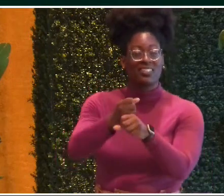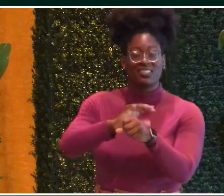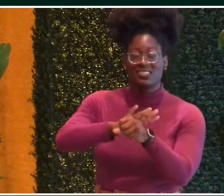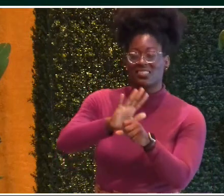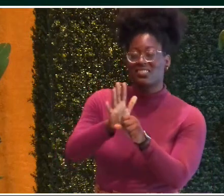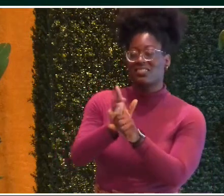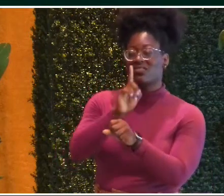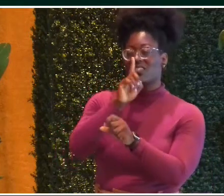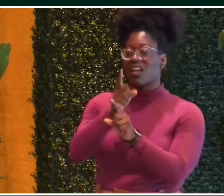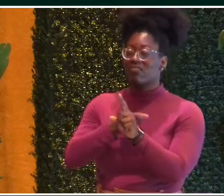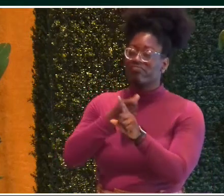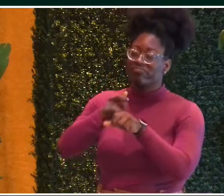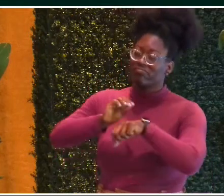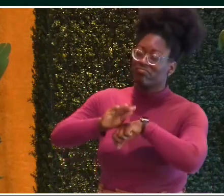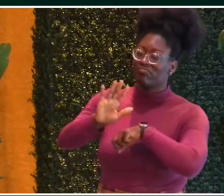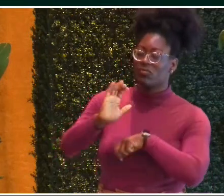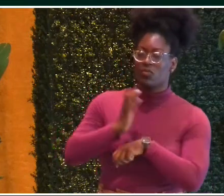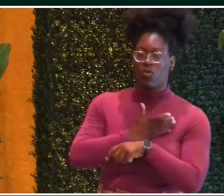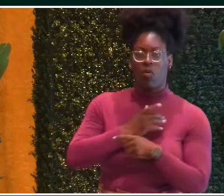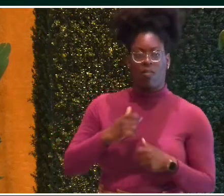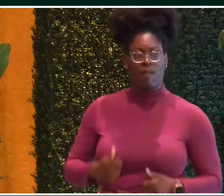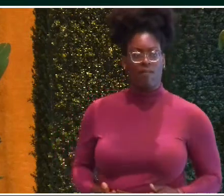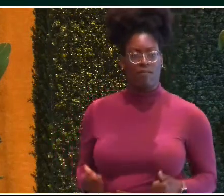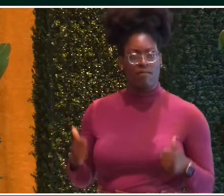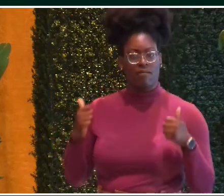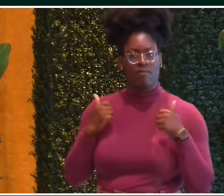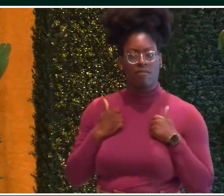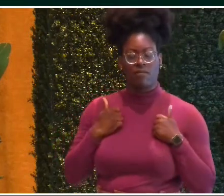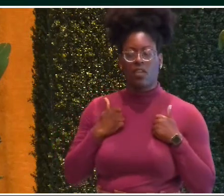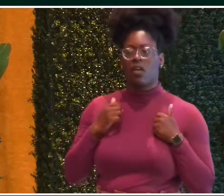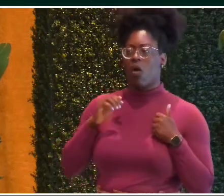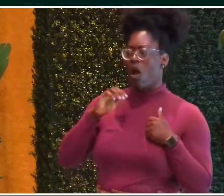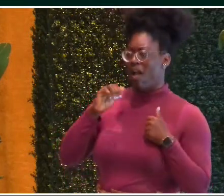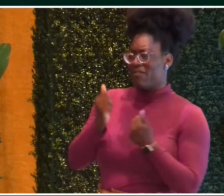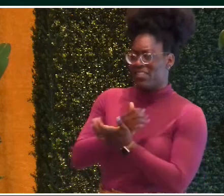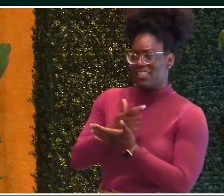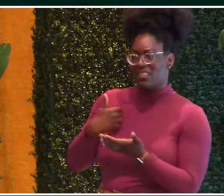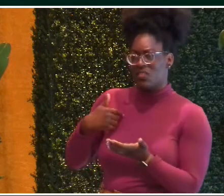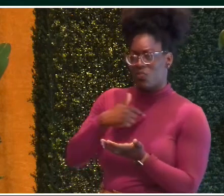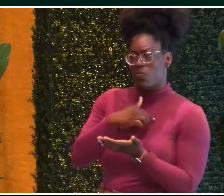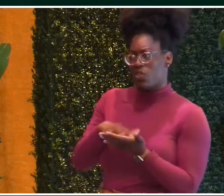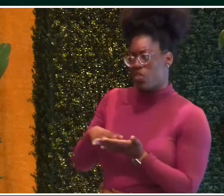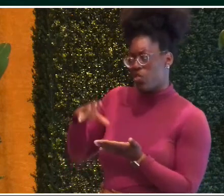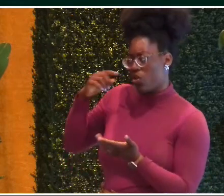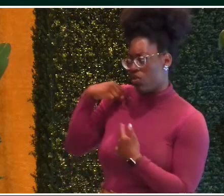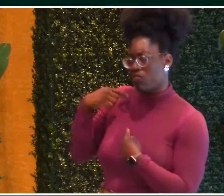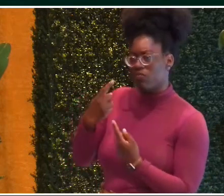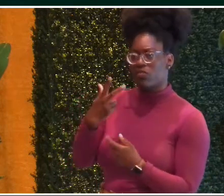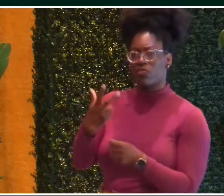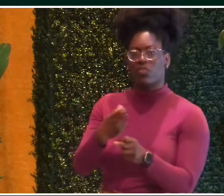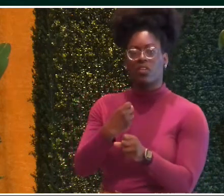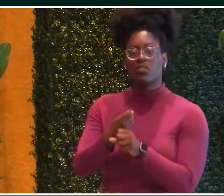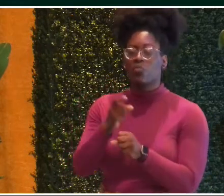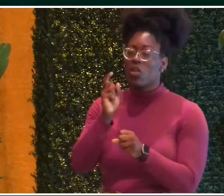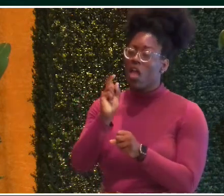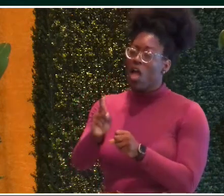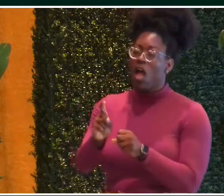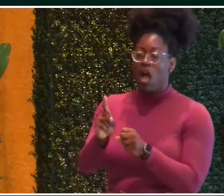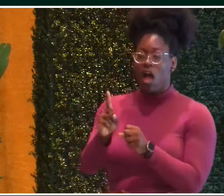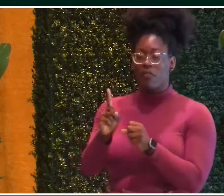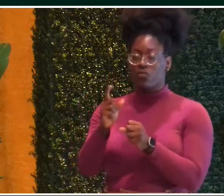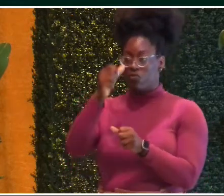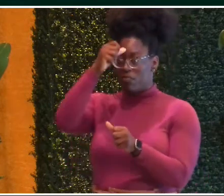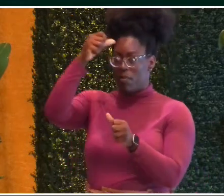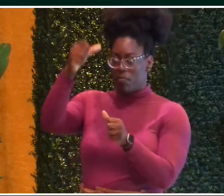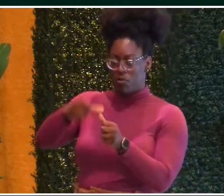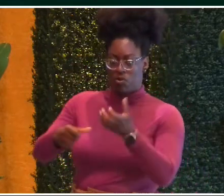basic knowledge and really continue to expand on that. So I want to speak to community in a different sense, but